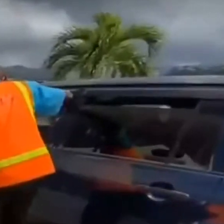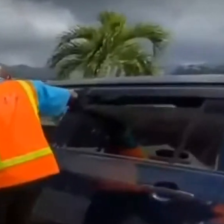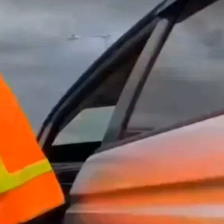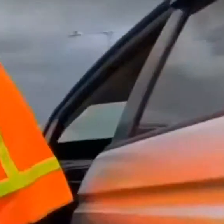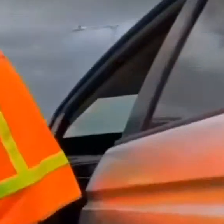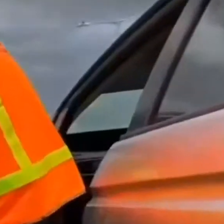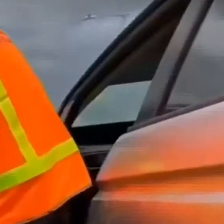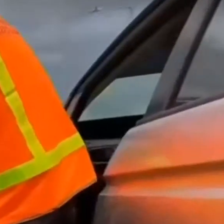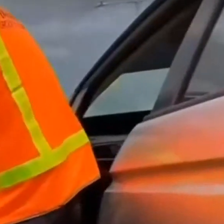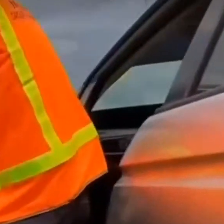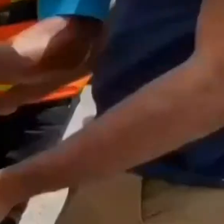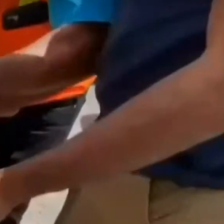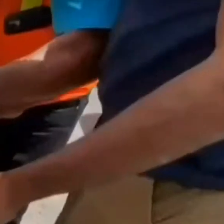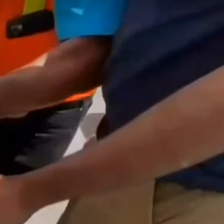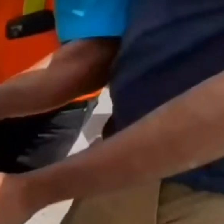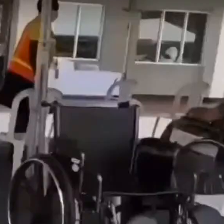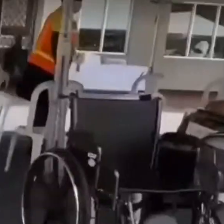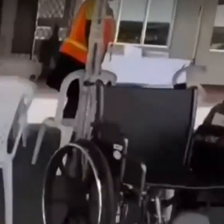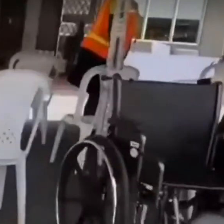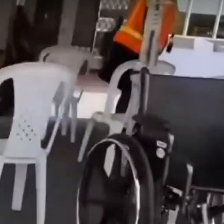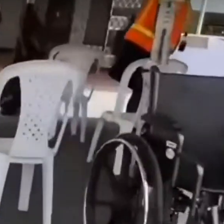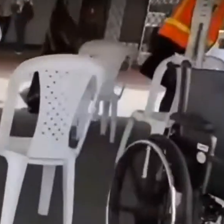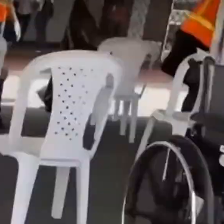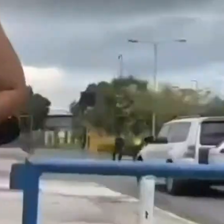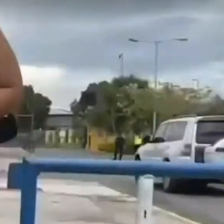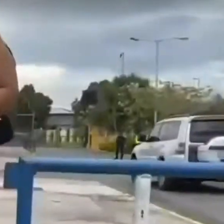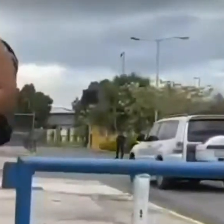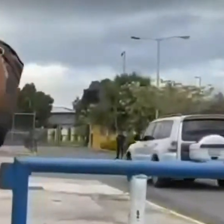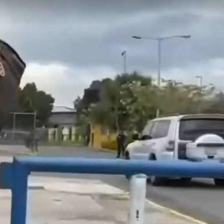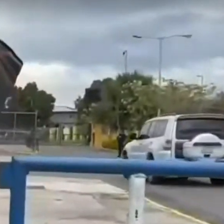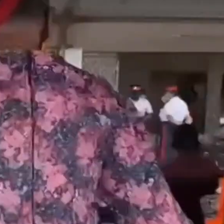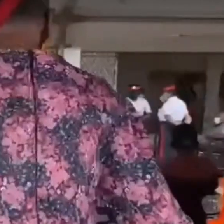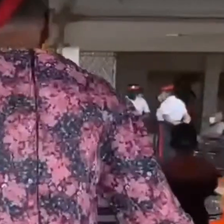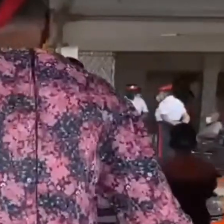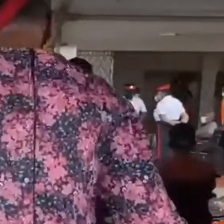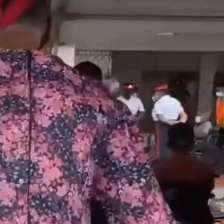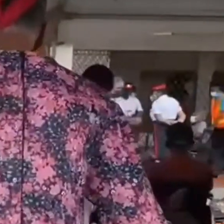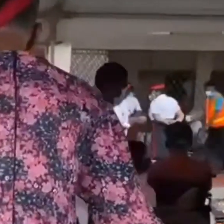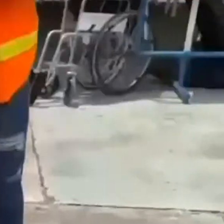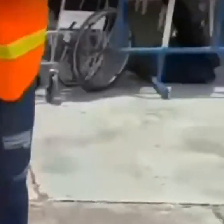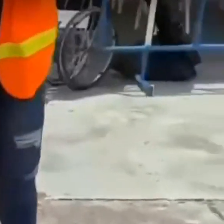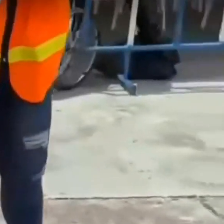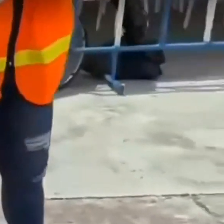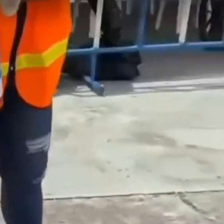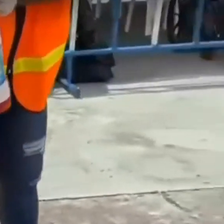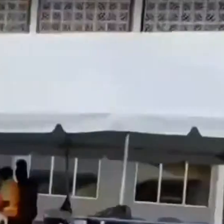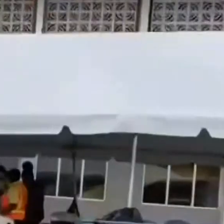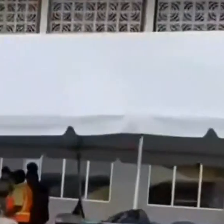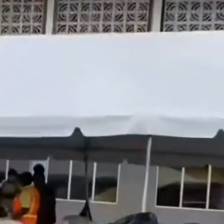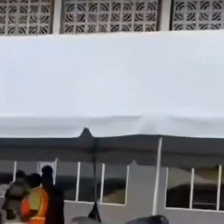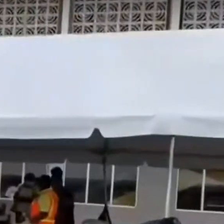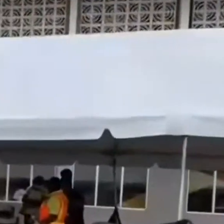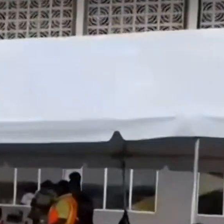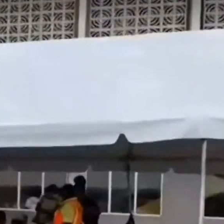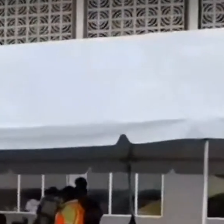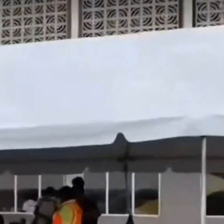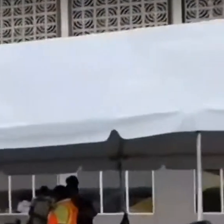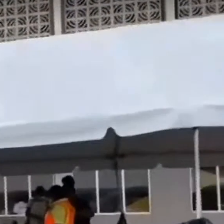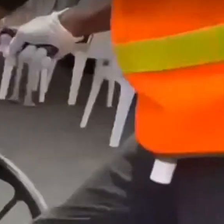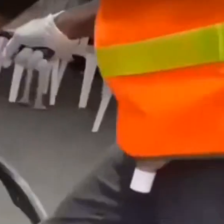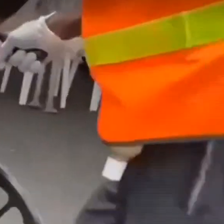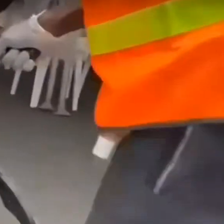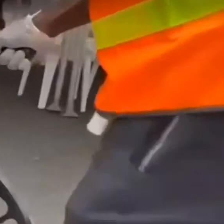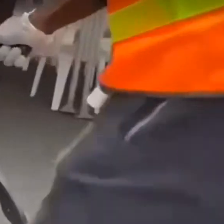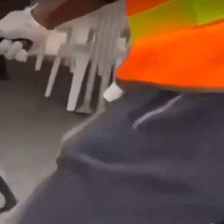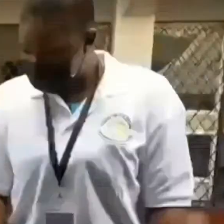This morning I woke up and I looked in the mirror and every part of my body was in place. Many people died and